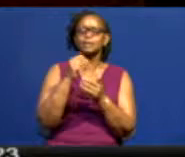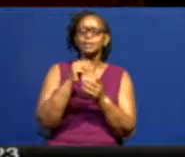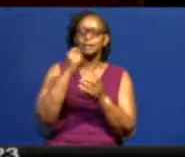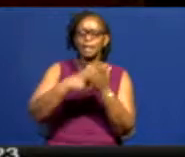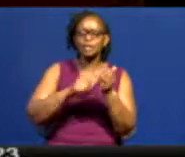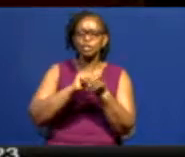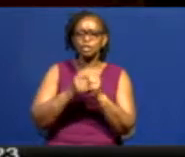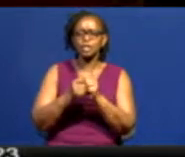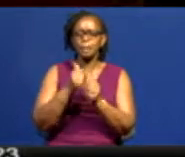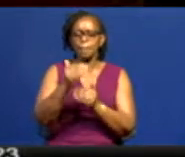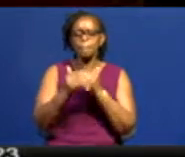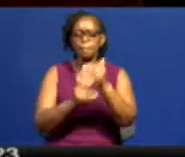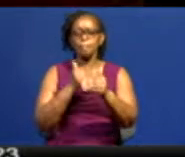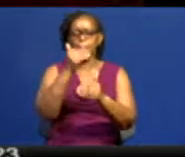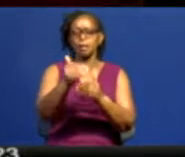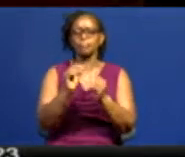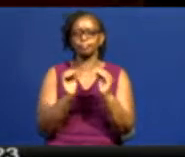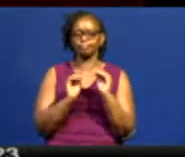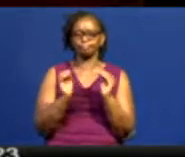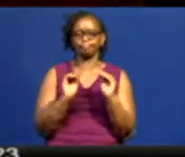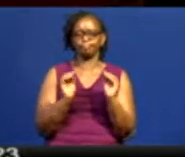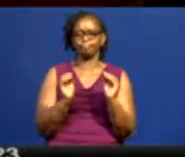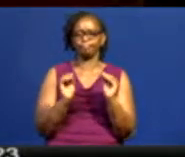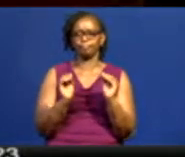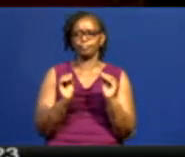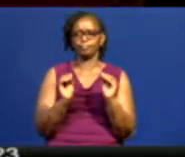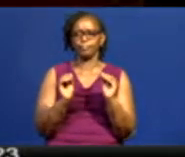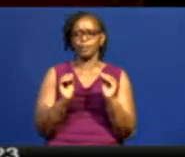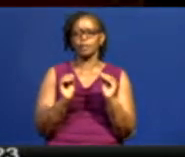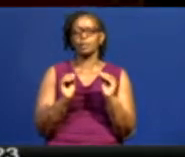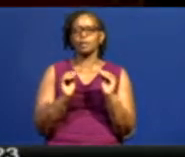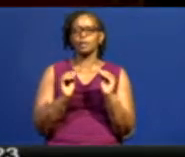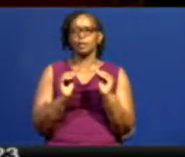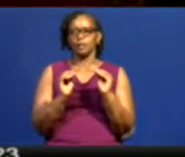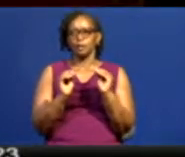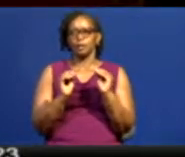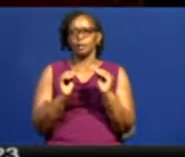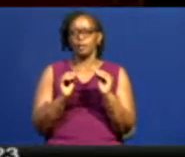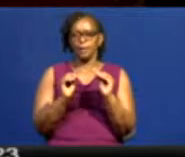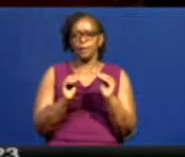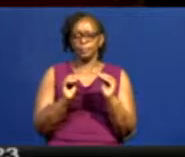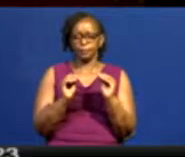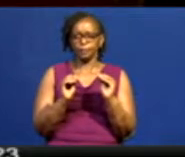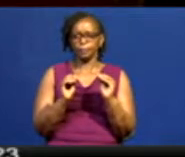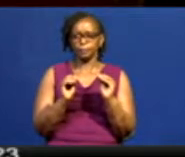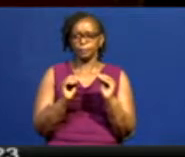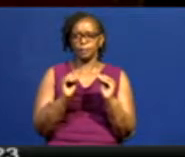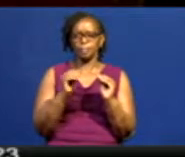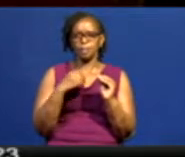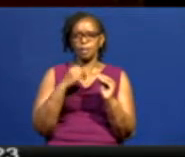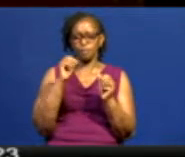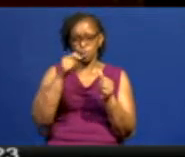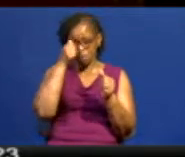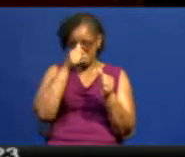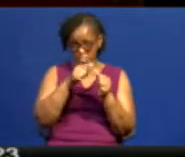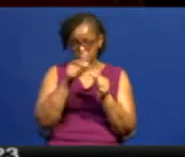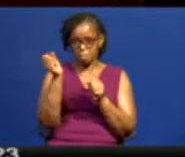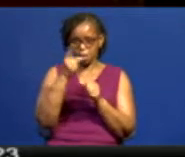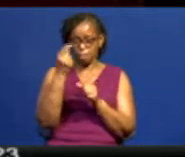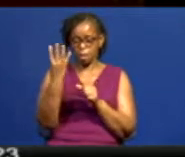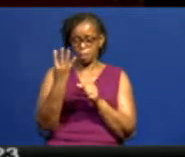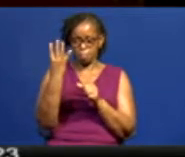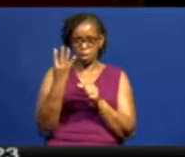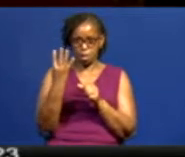strengthen economic operations of a country. If you may recall, Honorable Speaker, around the month of April, that's